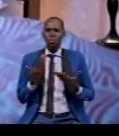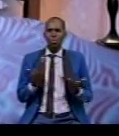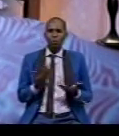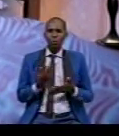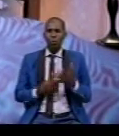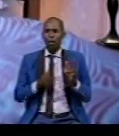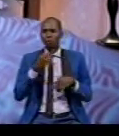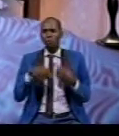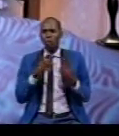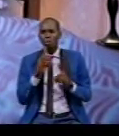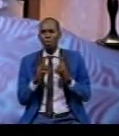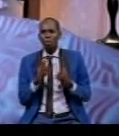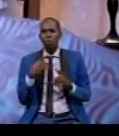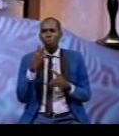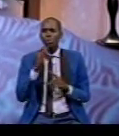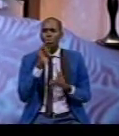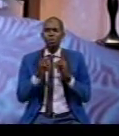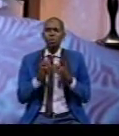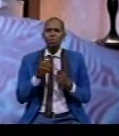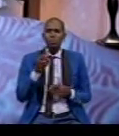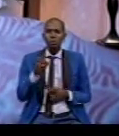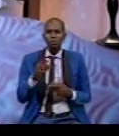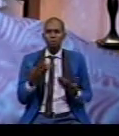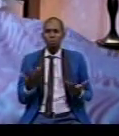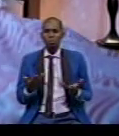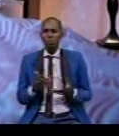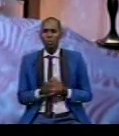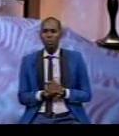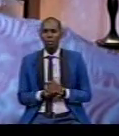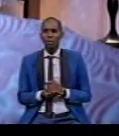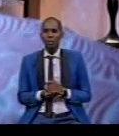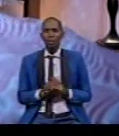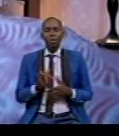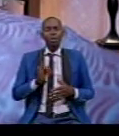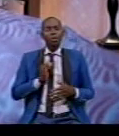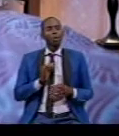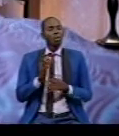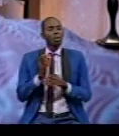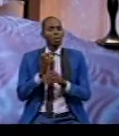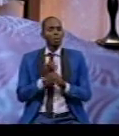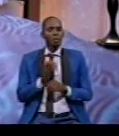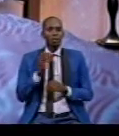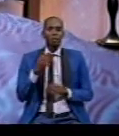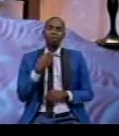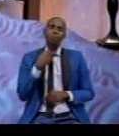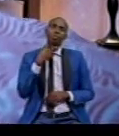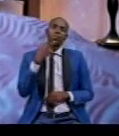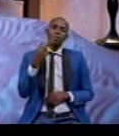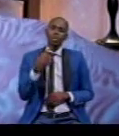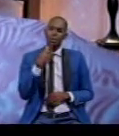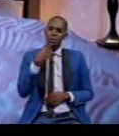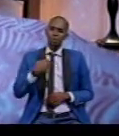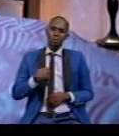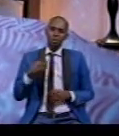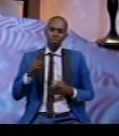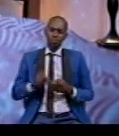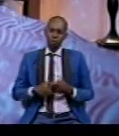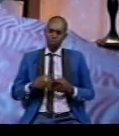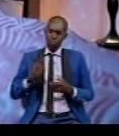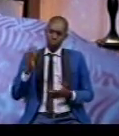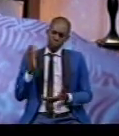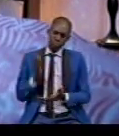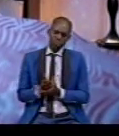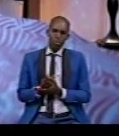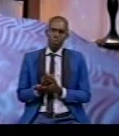chapter 14. We're reading from verse 13. When Jesus heard